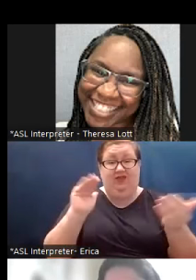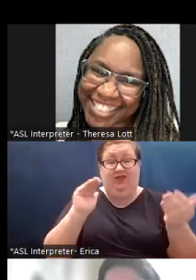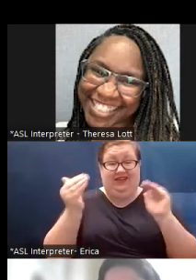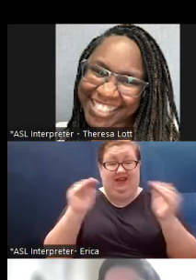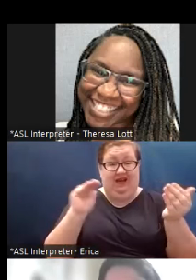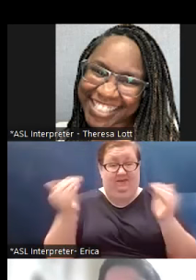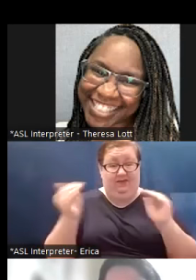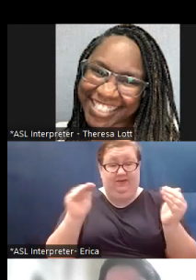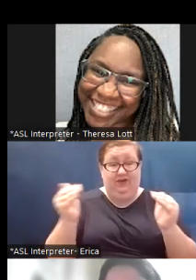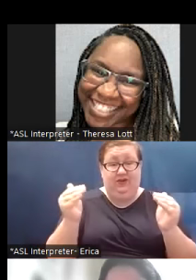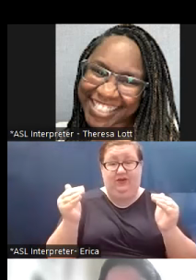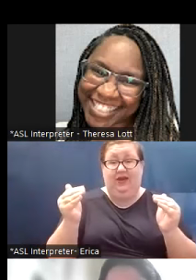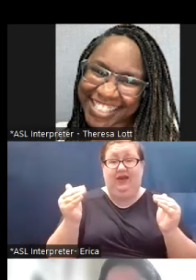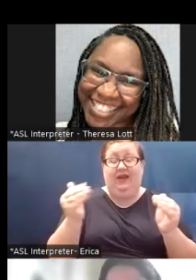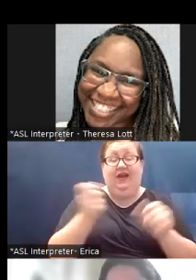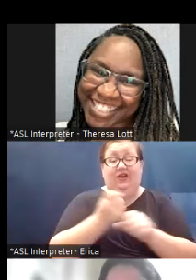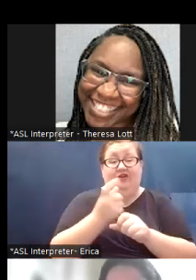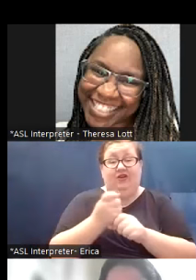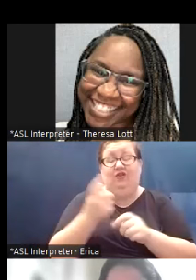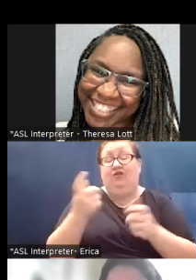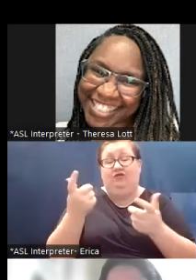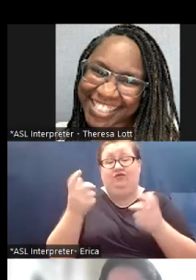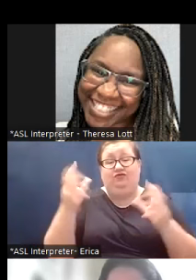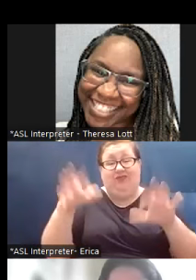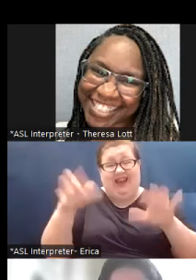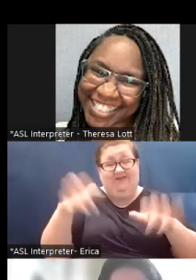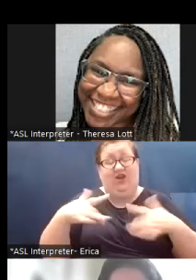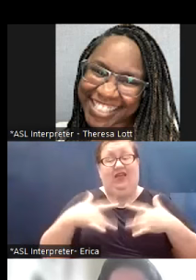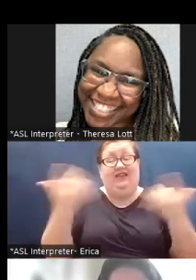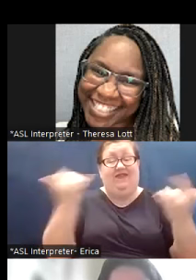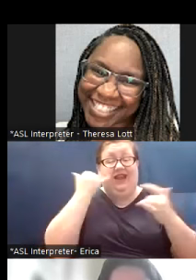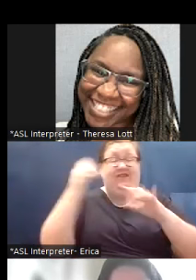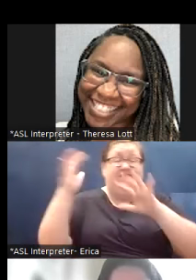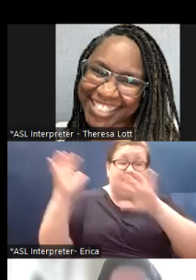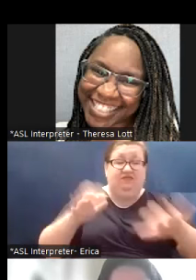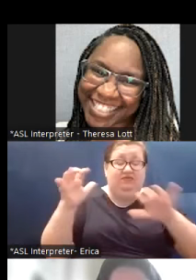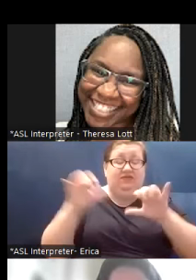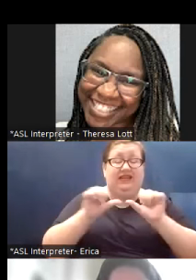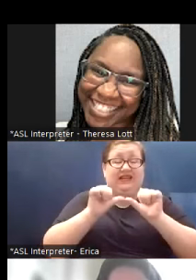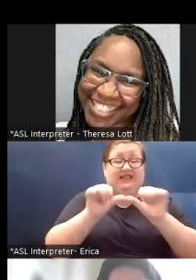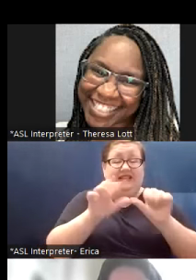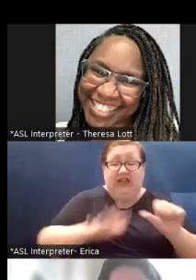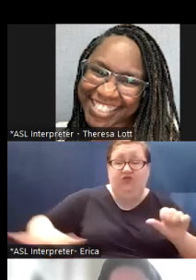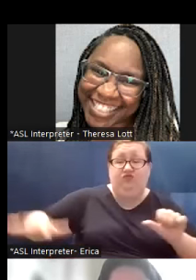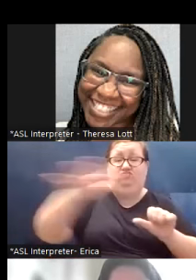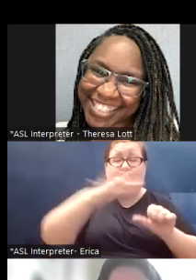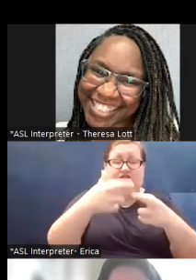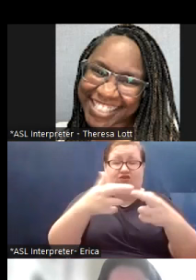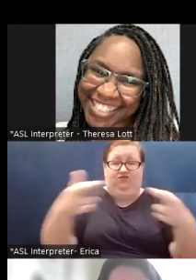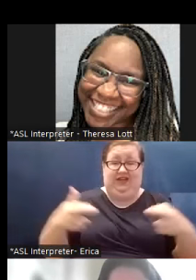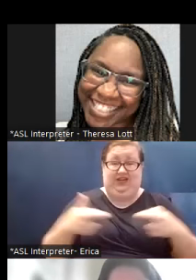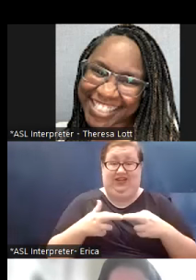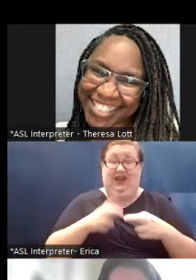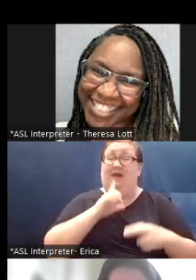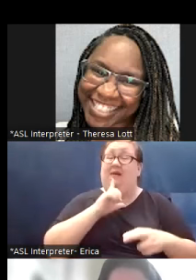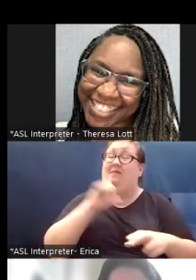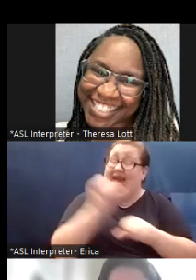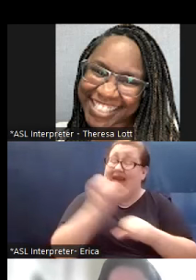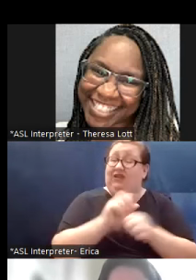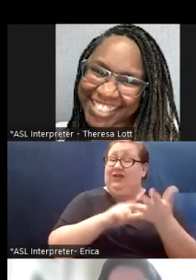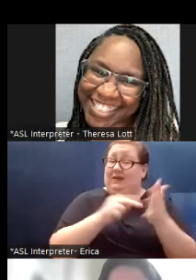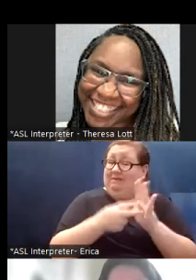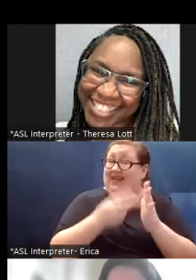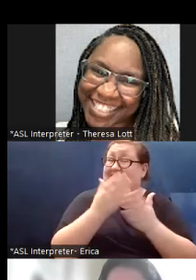Irene-like event if the rainfall fell consistently across the region. In actuality, it meant in some